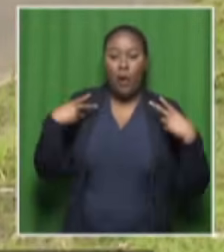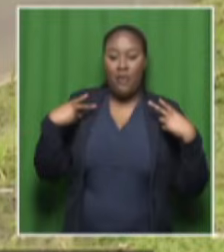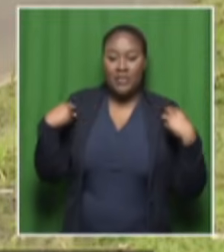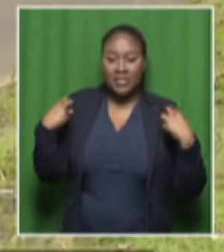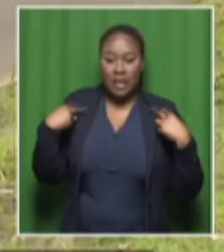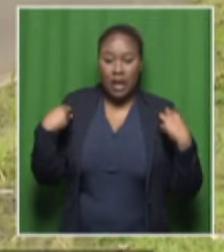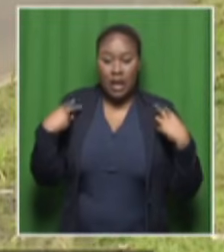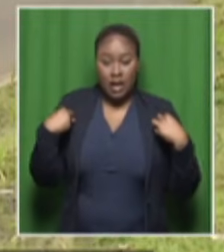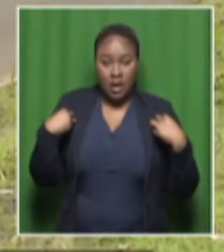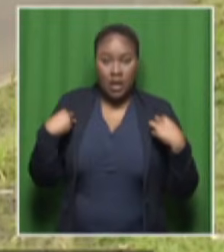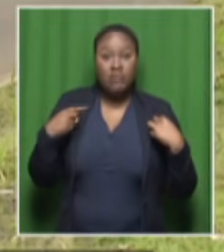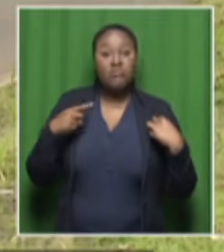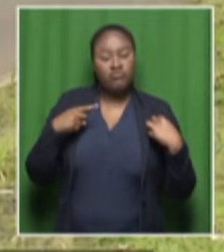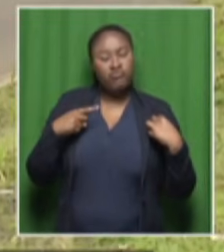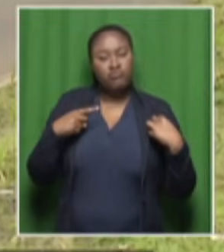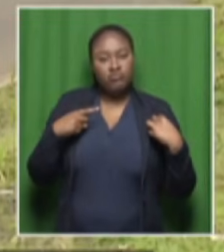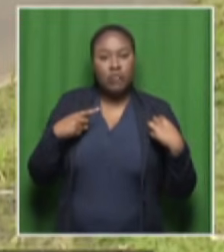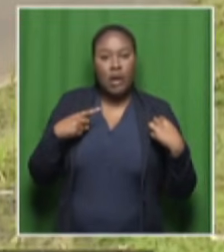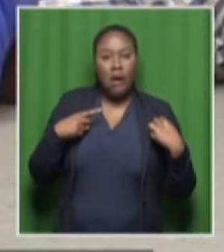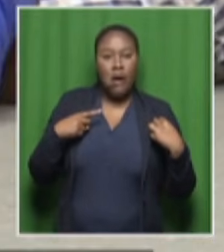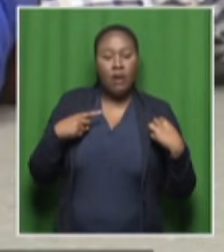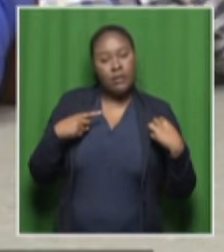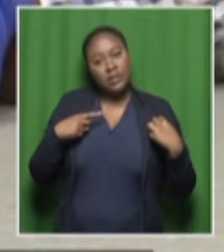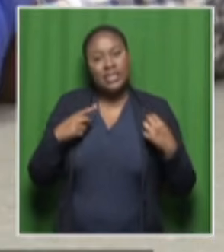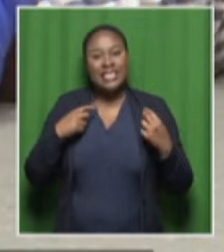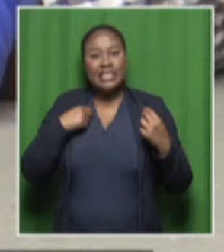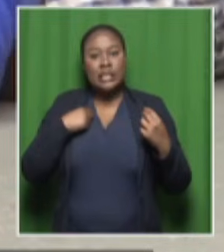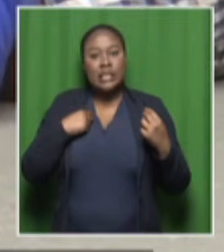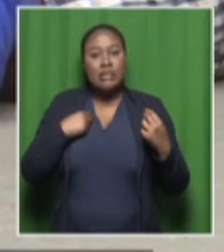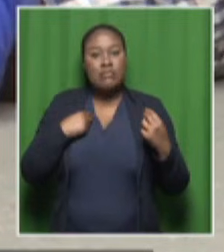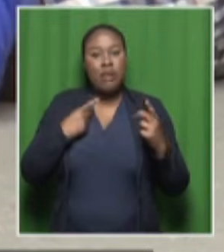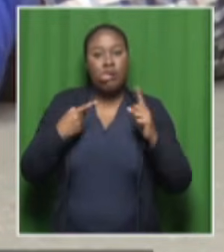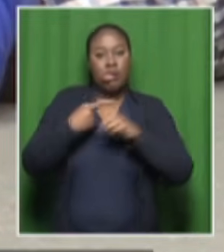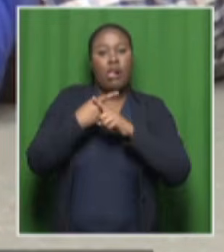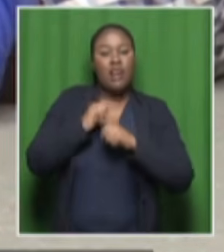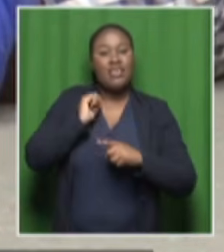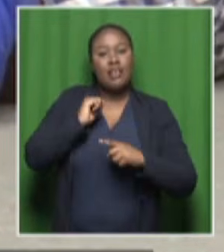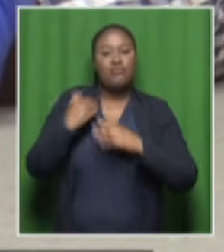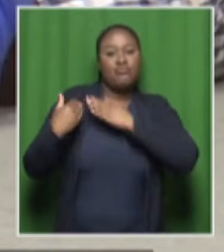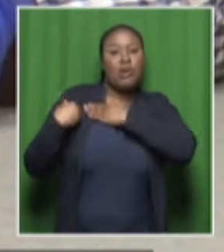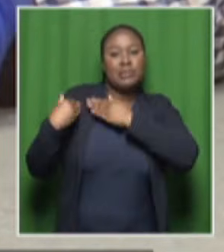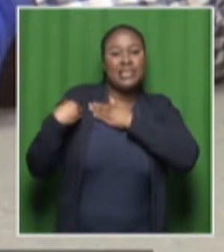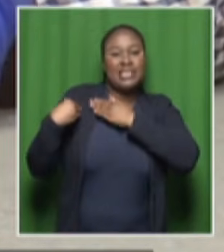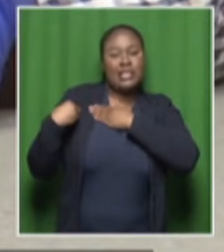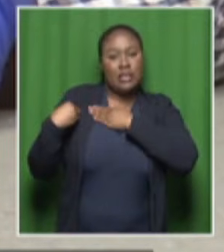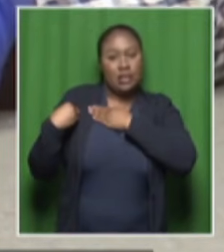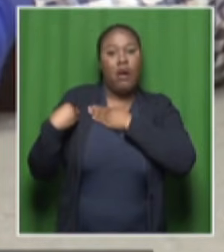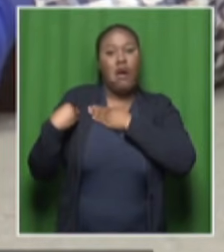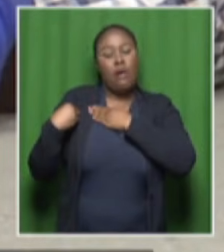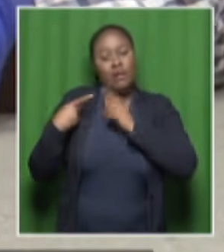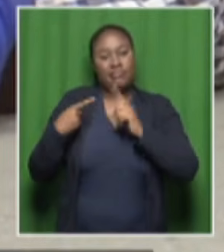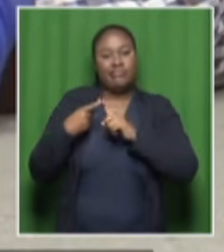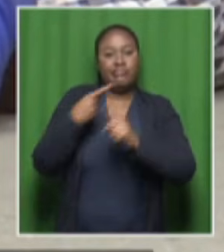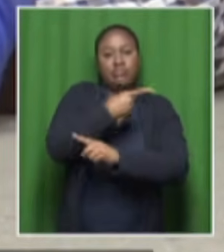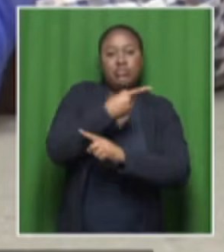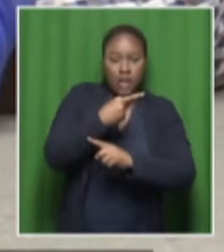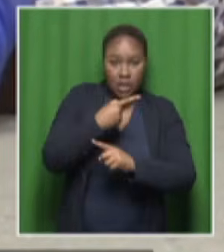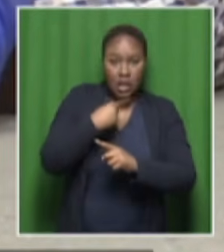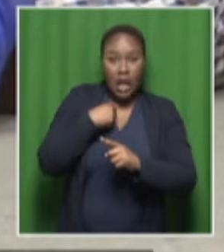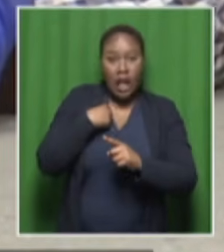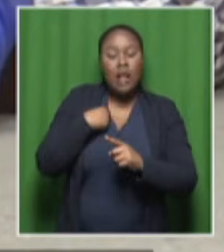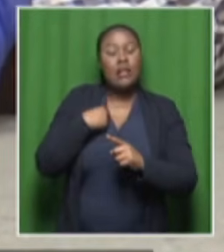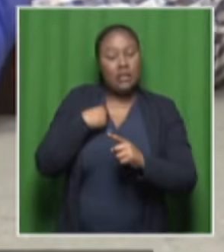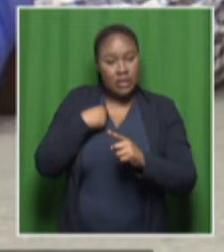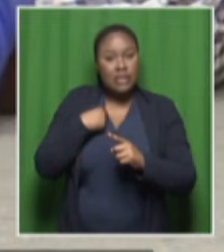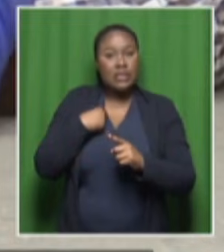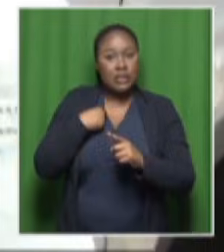actually acted outside of his oath that he has taken. And I have been very adamant in my discussions with the provincial